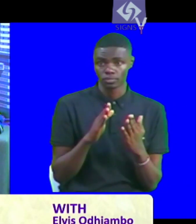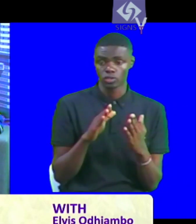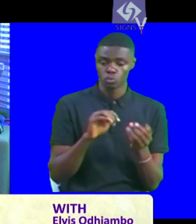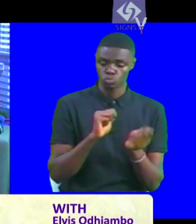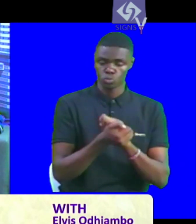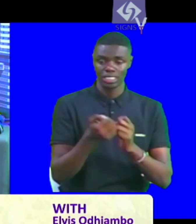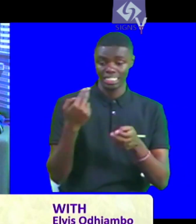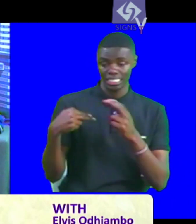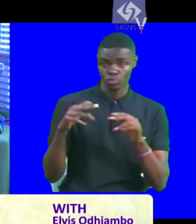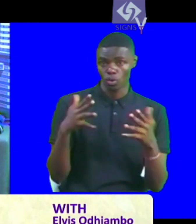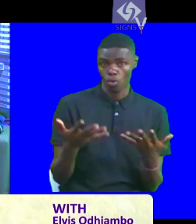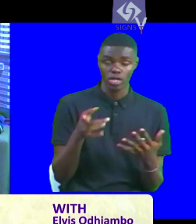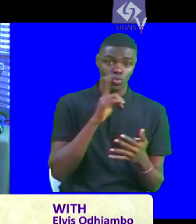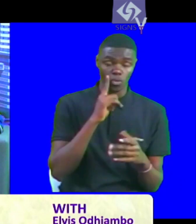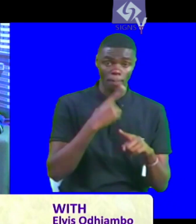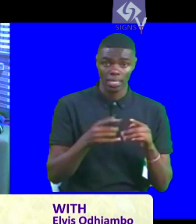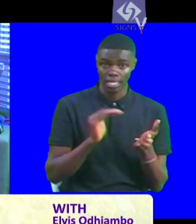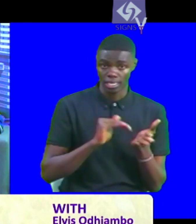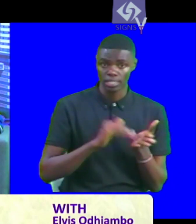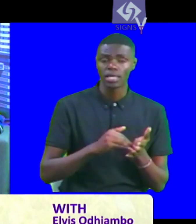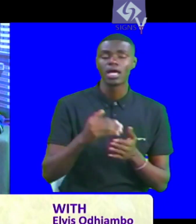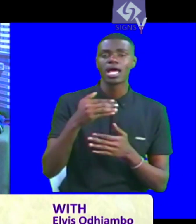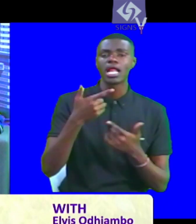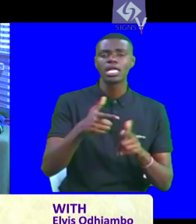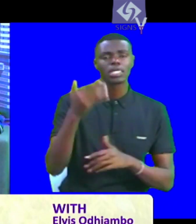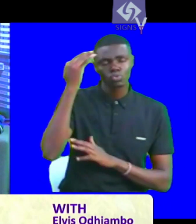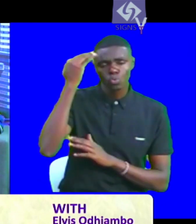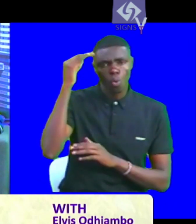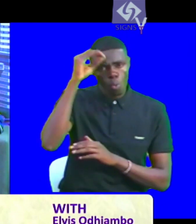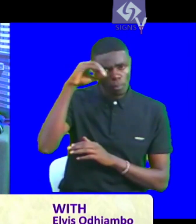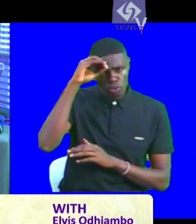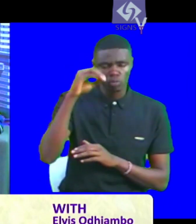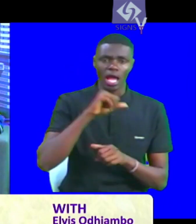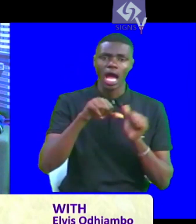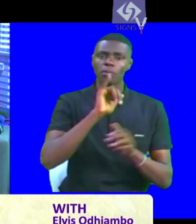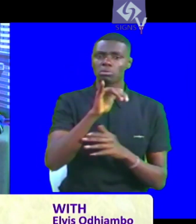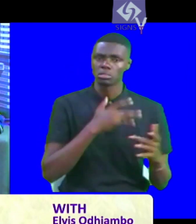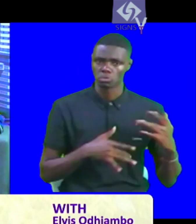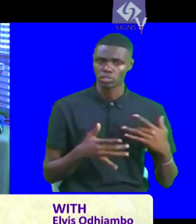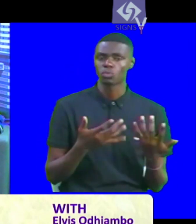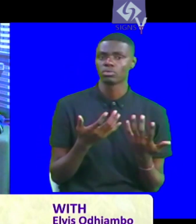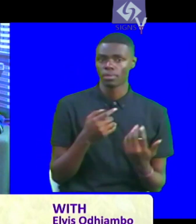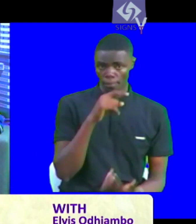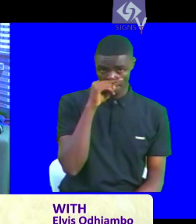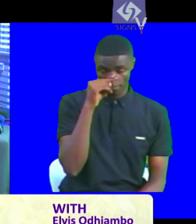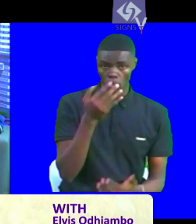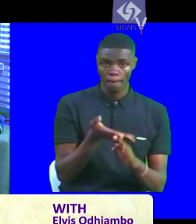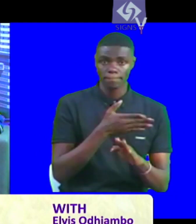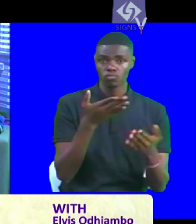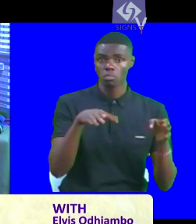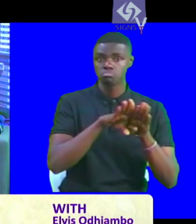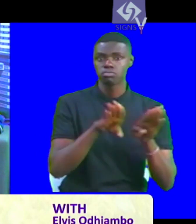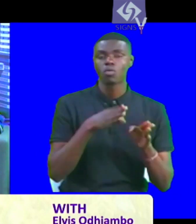they have a chance to, double, to change history tomorrow. But then again, let us know your opinion as far as that is concerned. Now, wadau